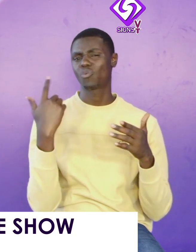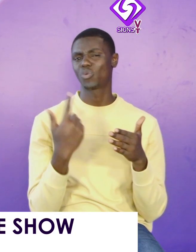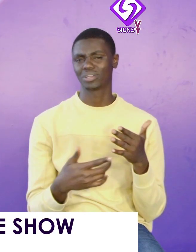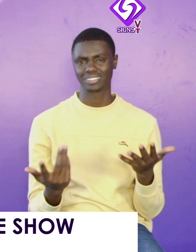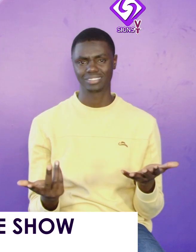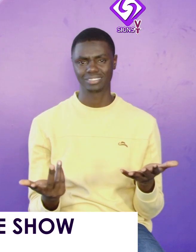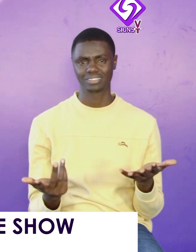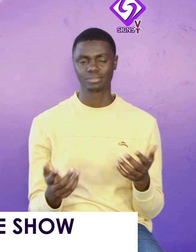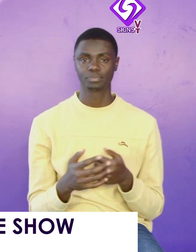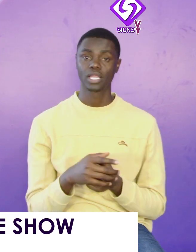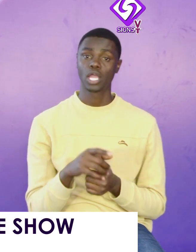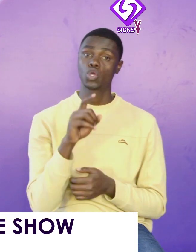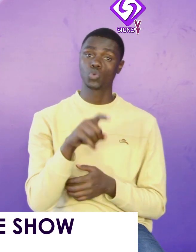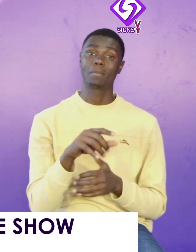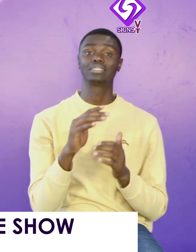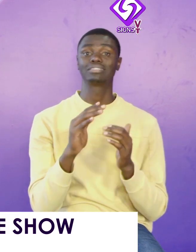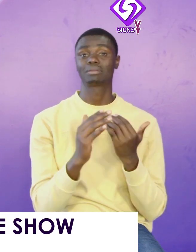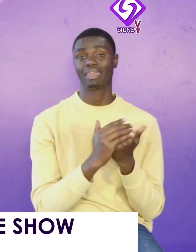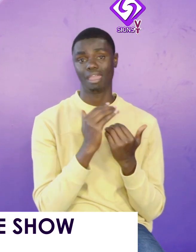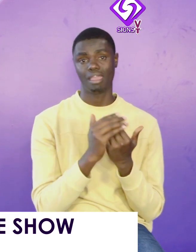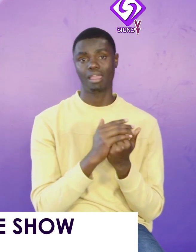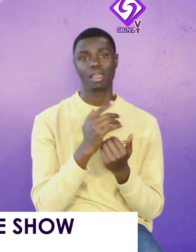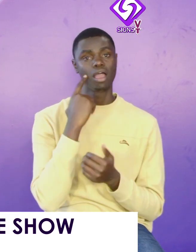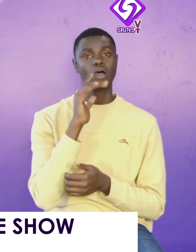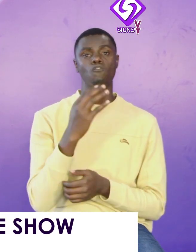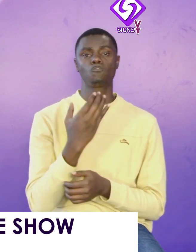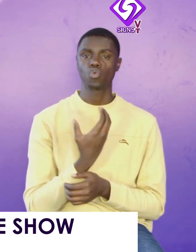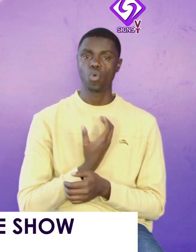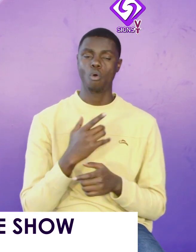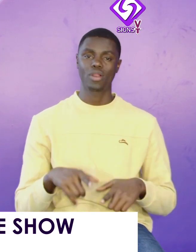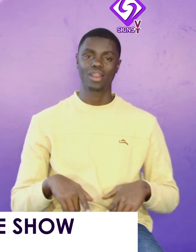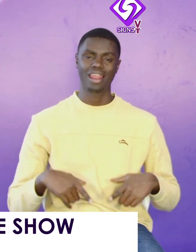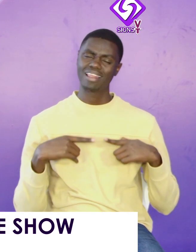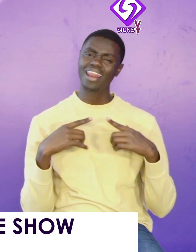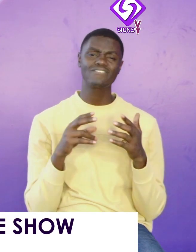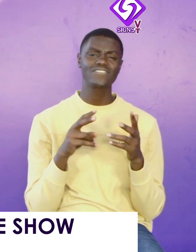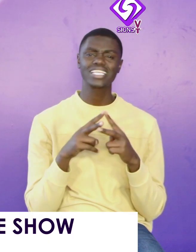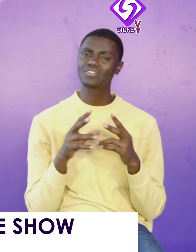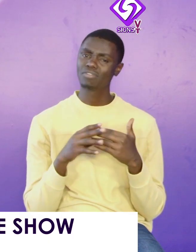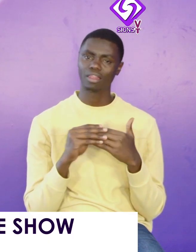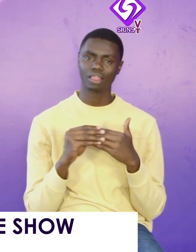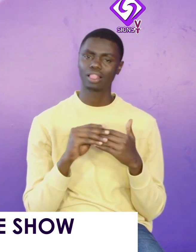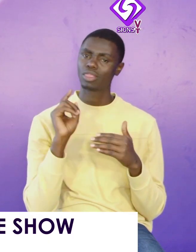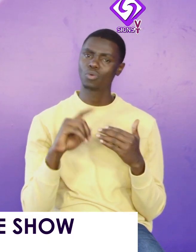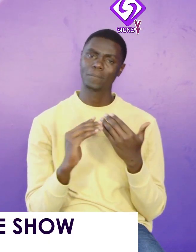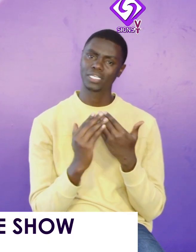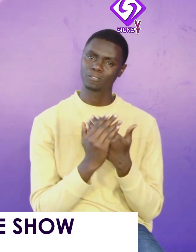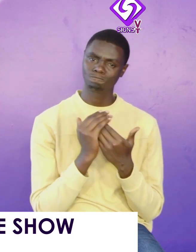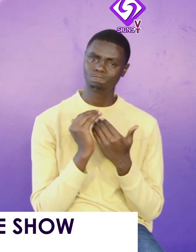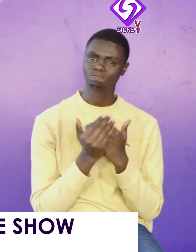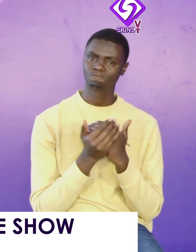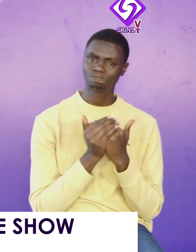to care for your life. Life is fragile. Handle it with a lot